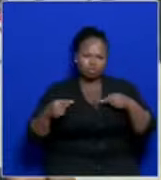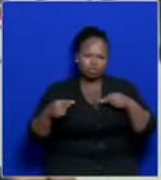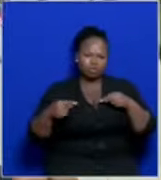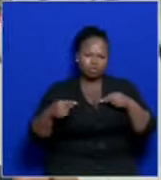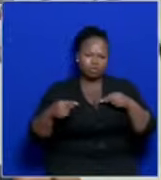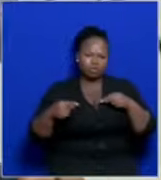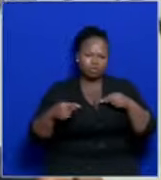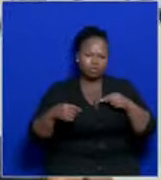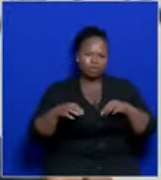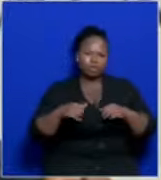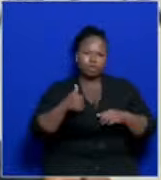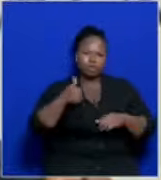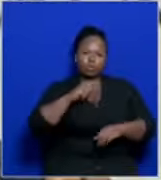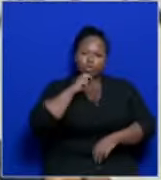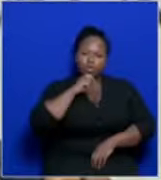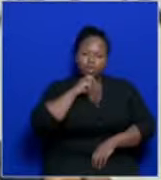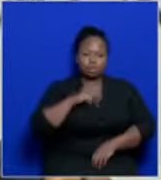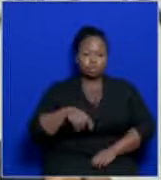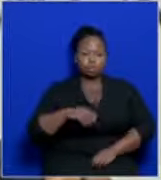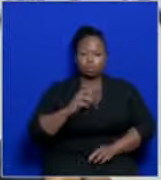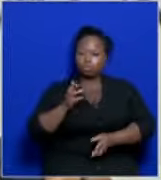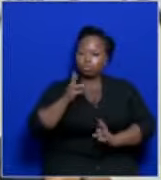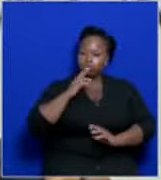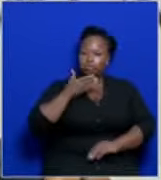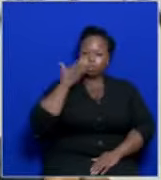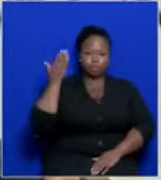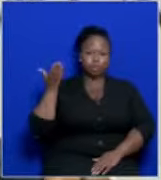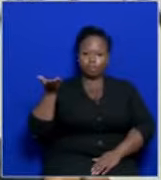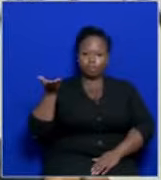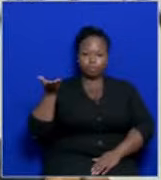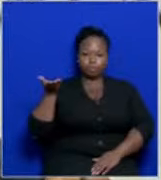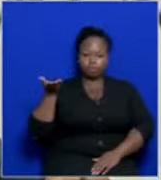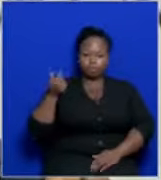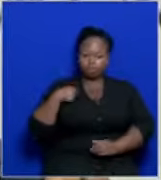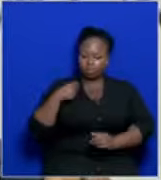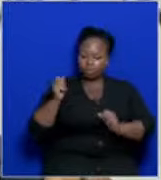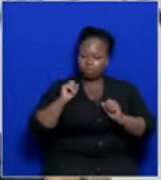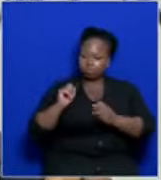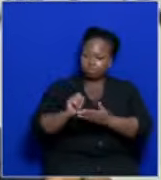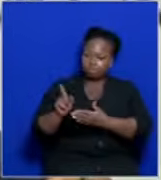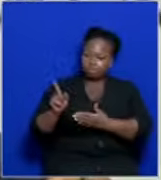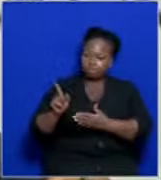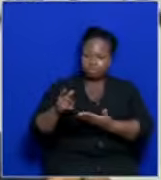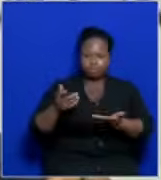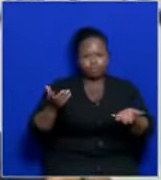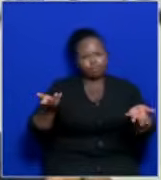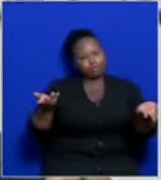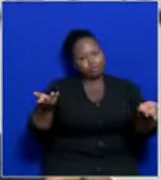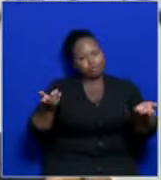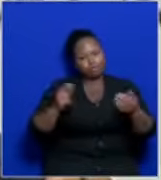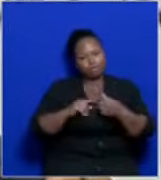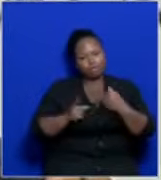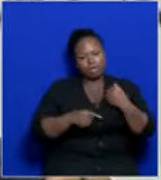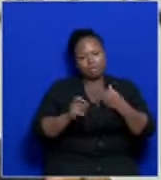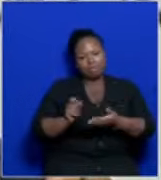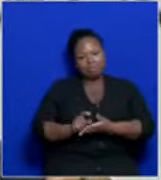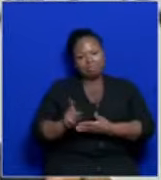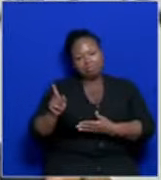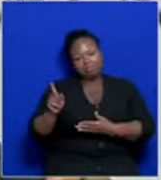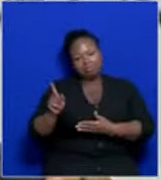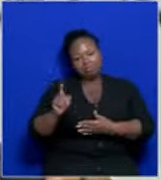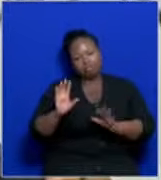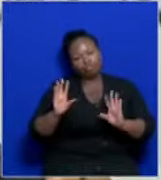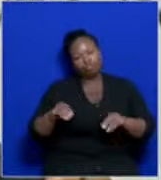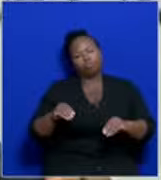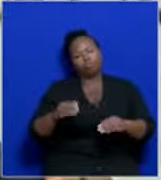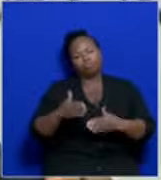Because he didn't respond to that one, the last one that I sent. I stopped communicating